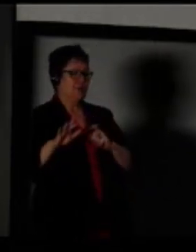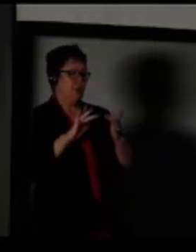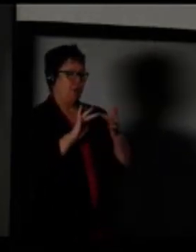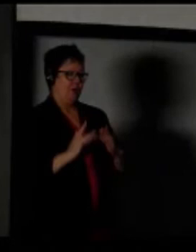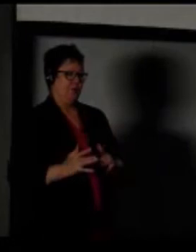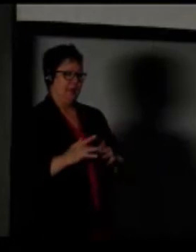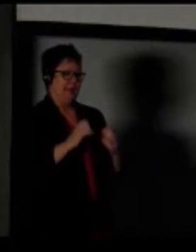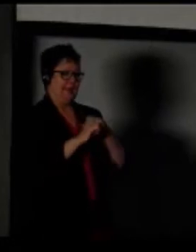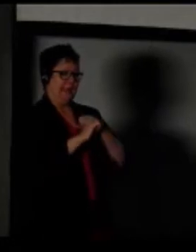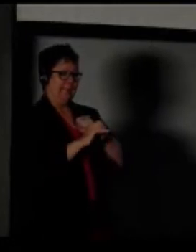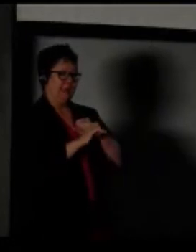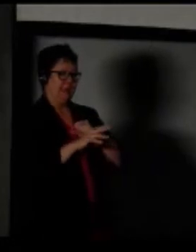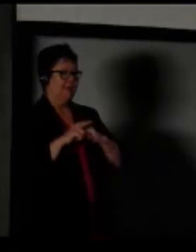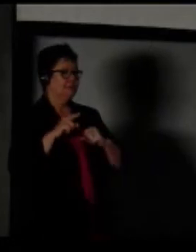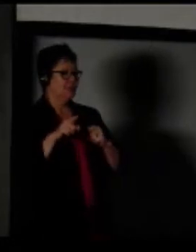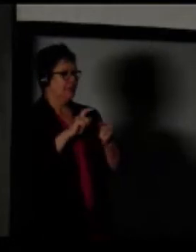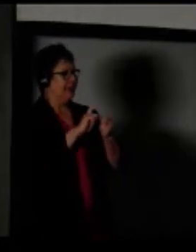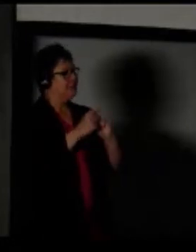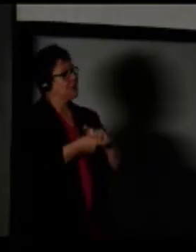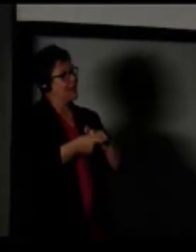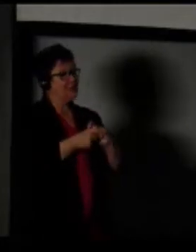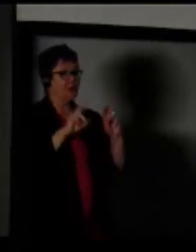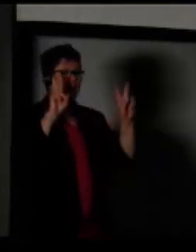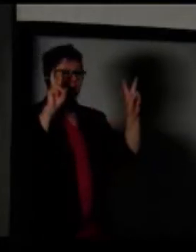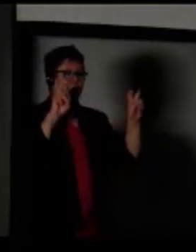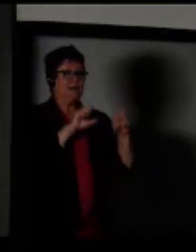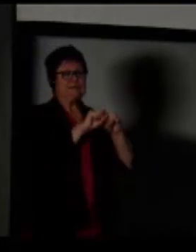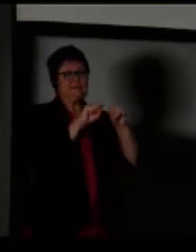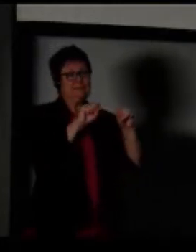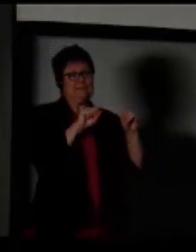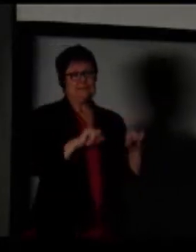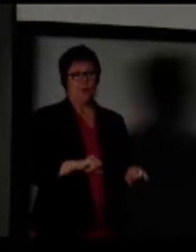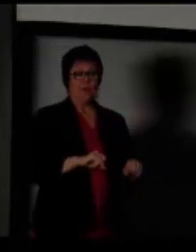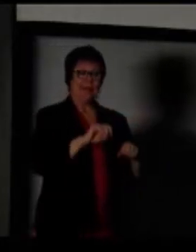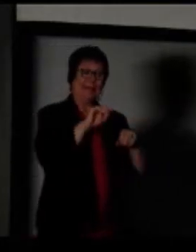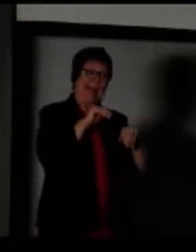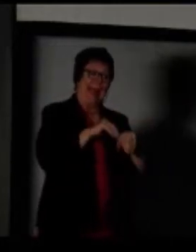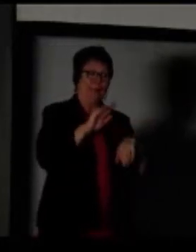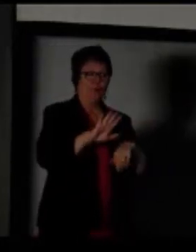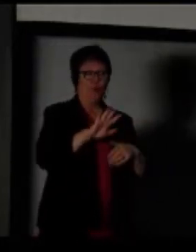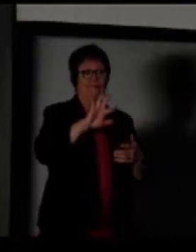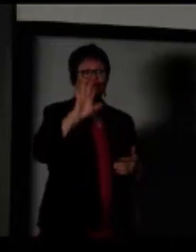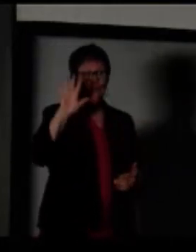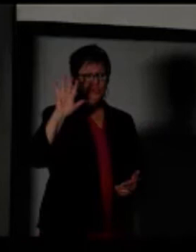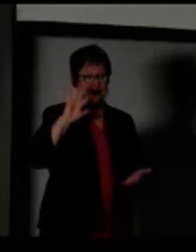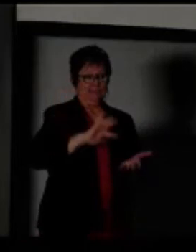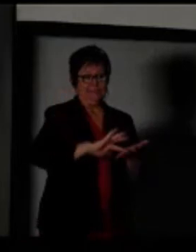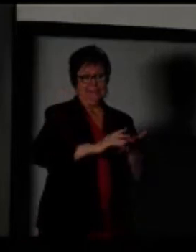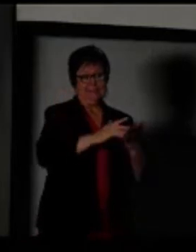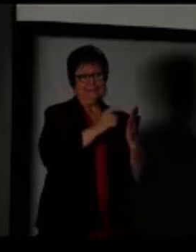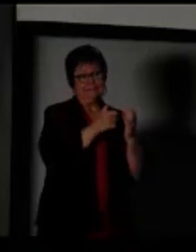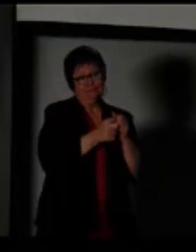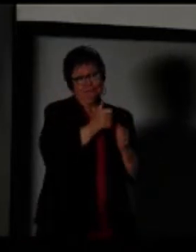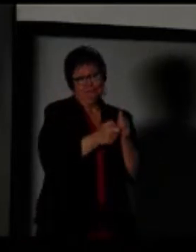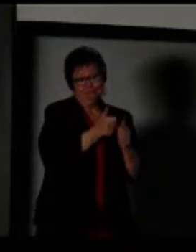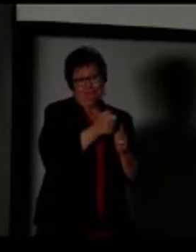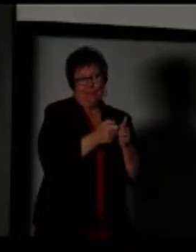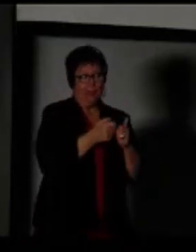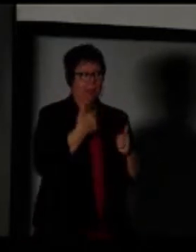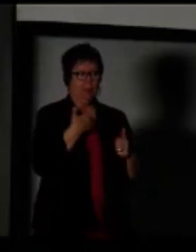their message to the Smithsonian at your fingertips. So this is something that we had not imagined, but